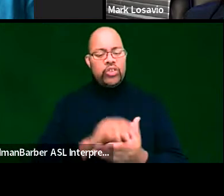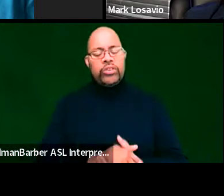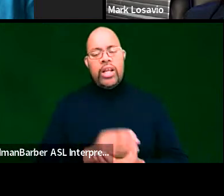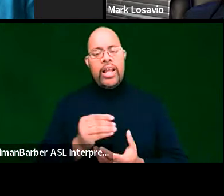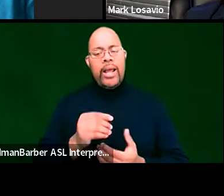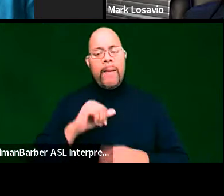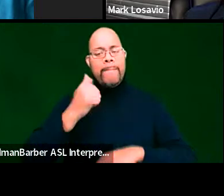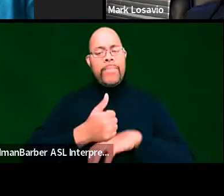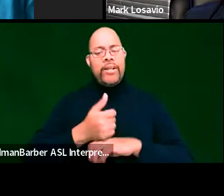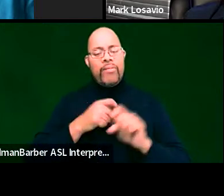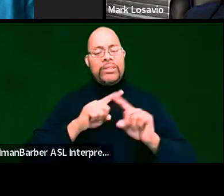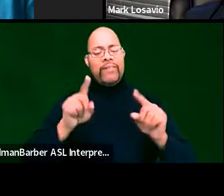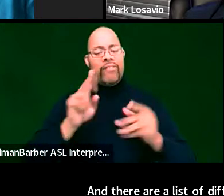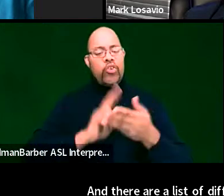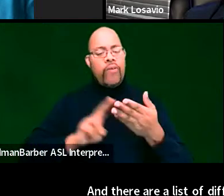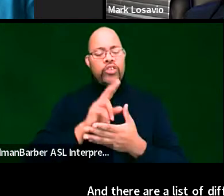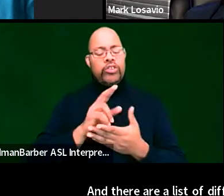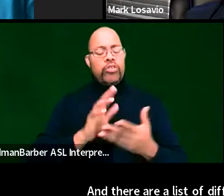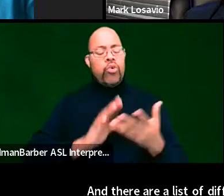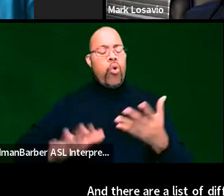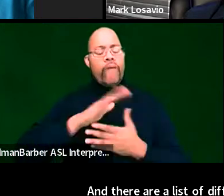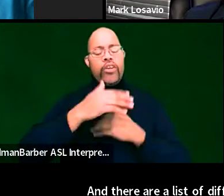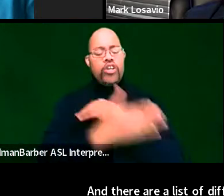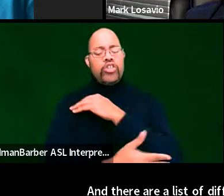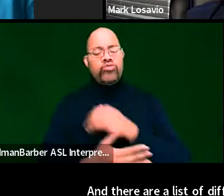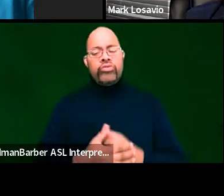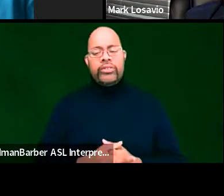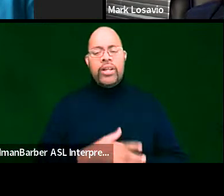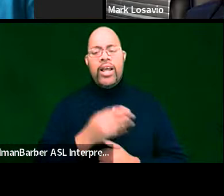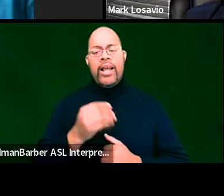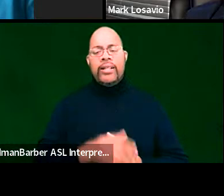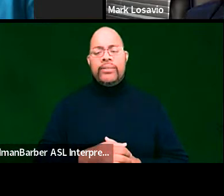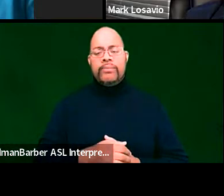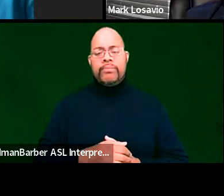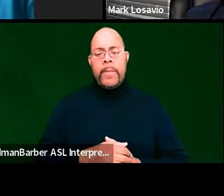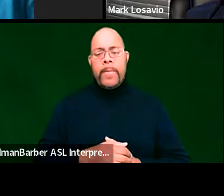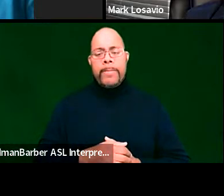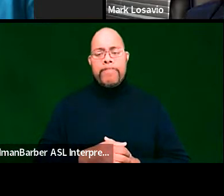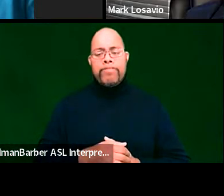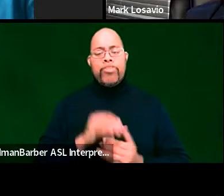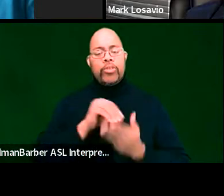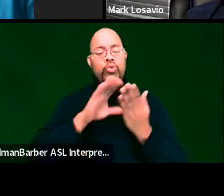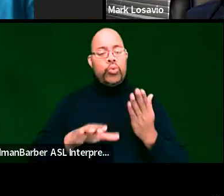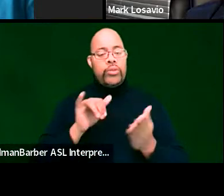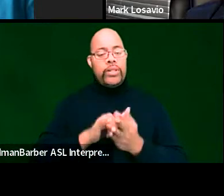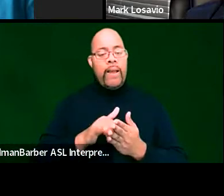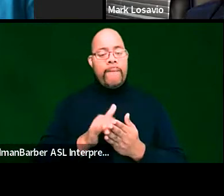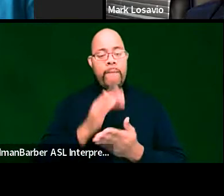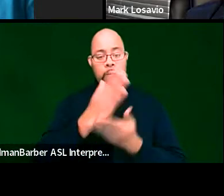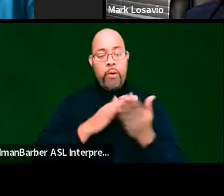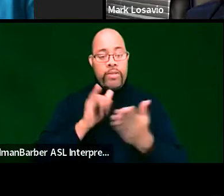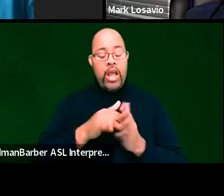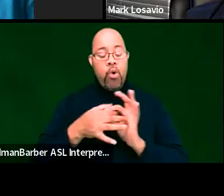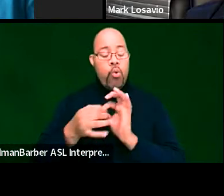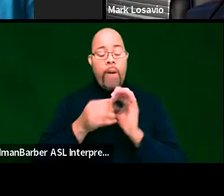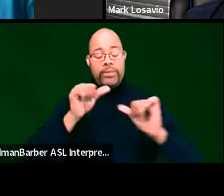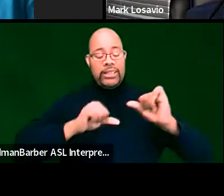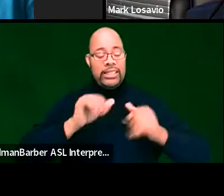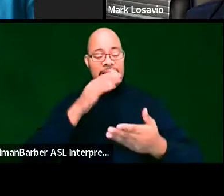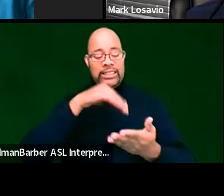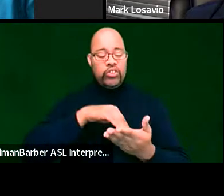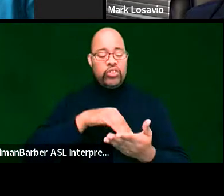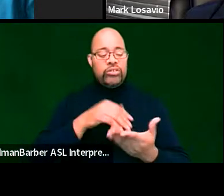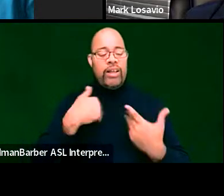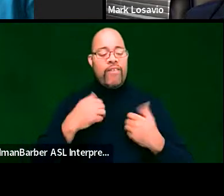are based out of different universities across the country. And, you know, students that are part of these cooperative science centers, right,